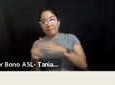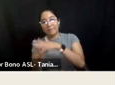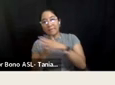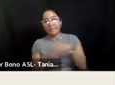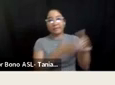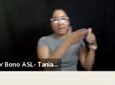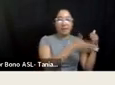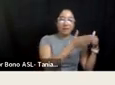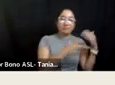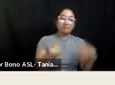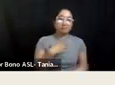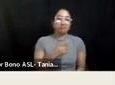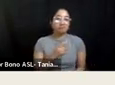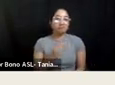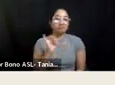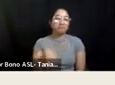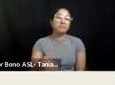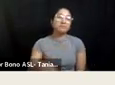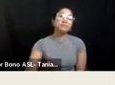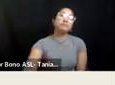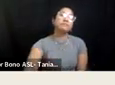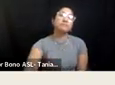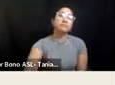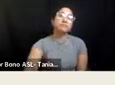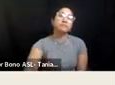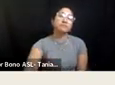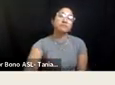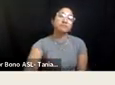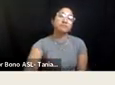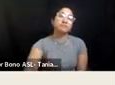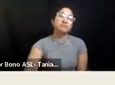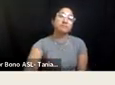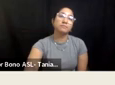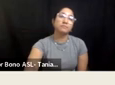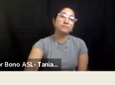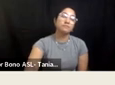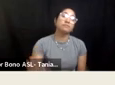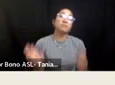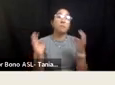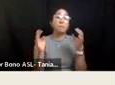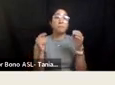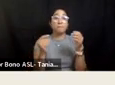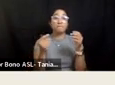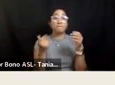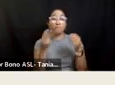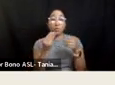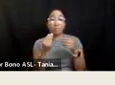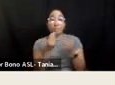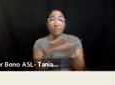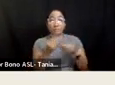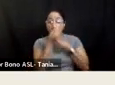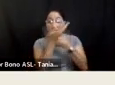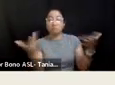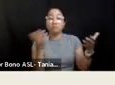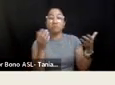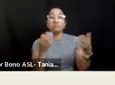gonna do that. A couple more things that I wanna share before we get into the Q&A. This is bad advice that